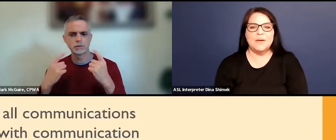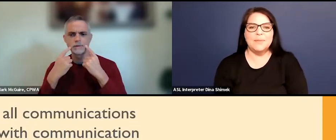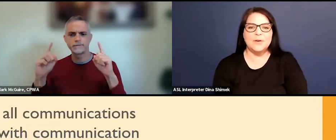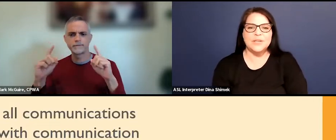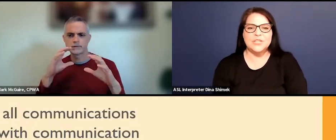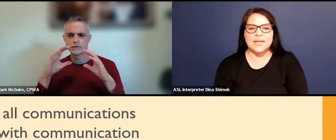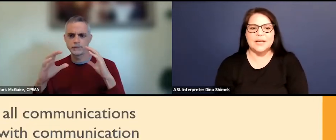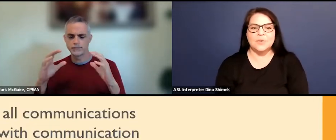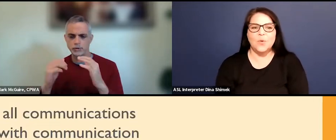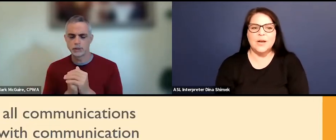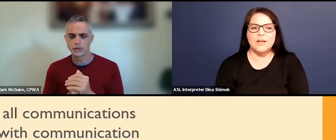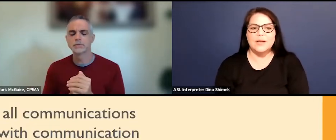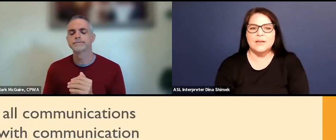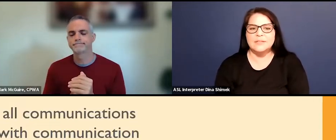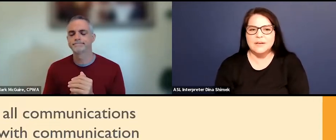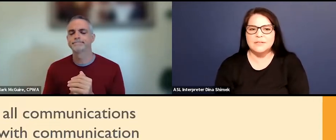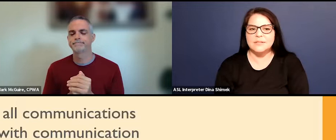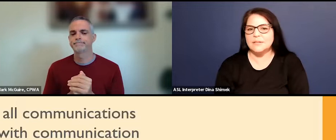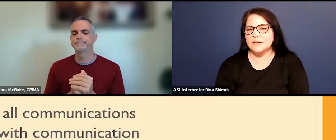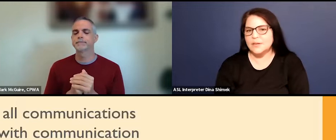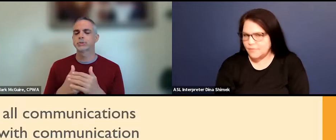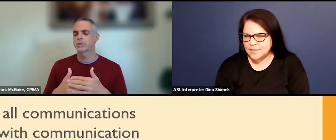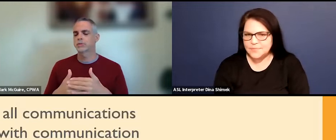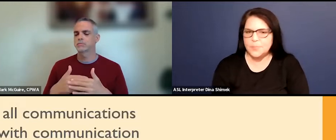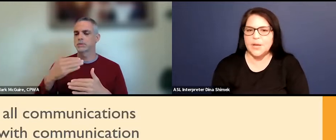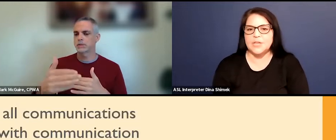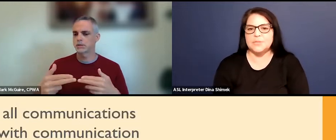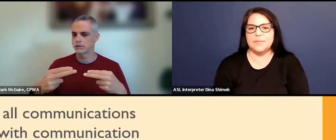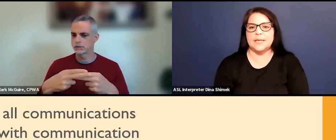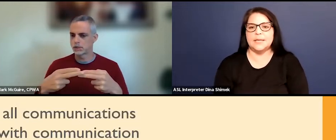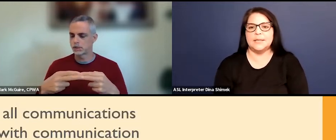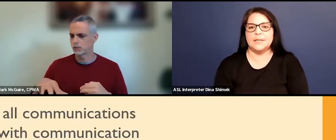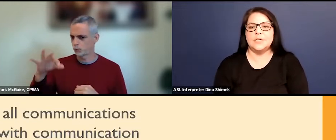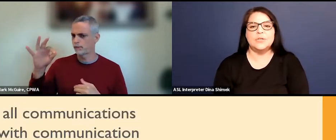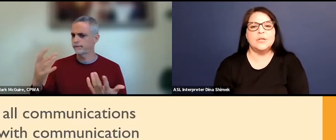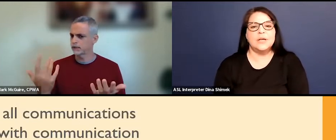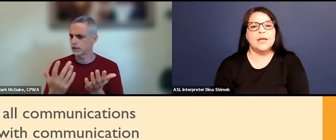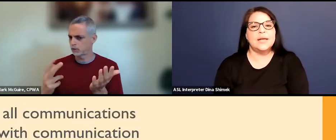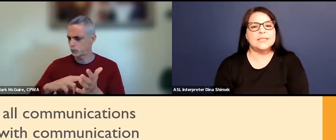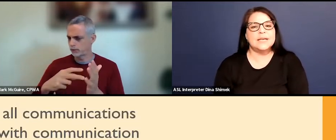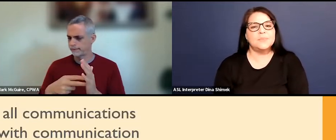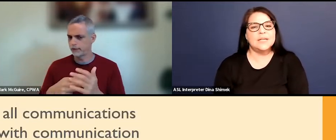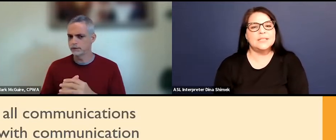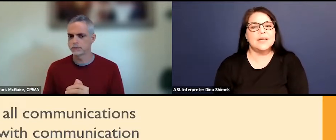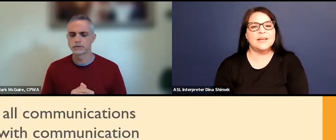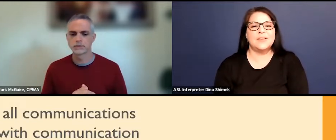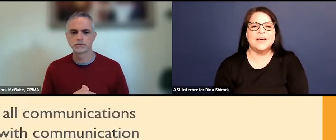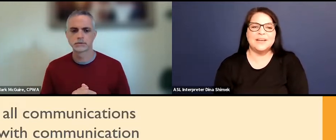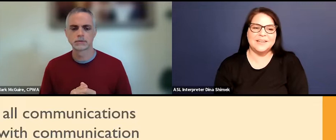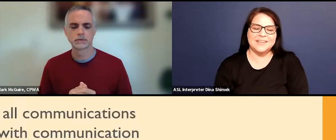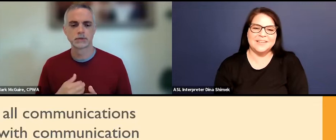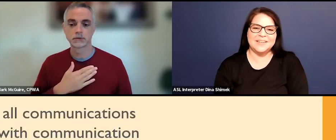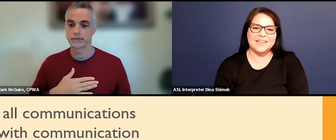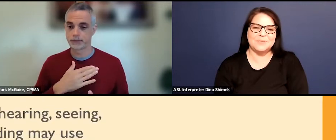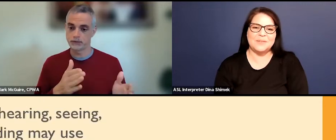you might be questioning, what does effective communication mean? Next slide, please, and I can go ahead